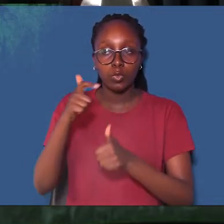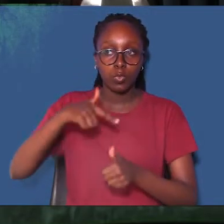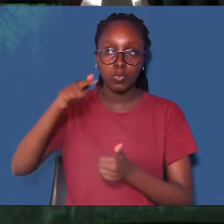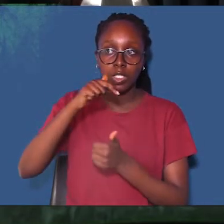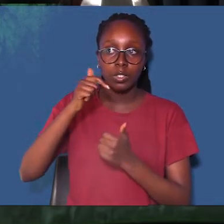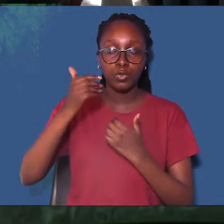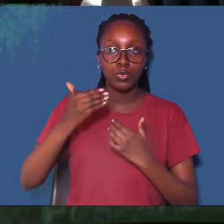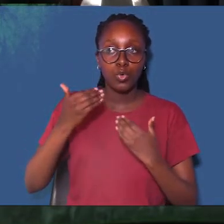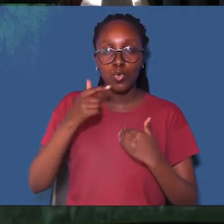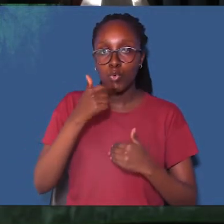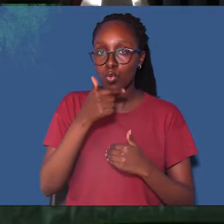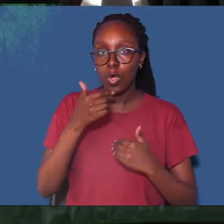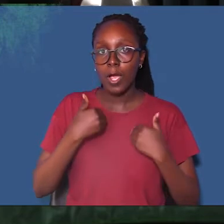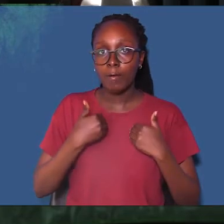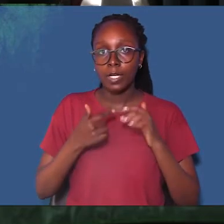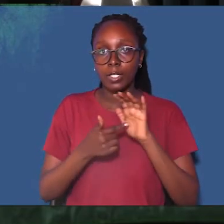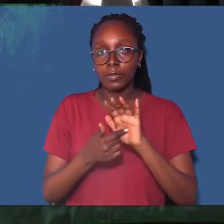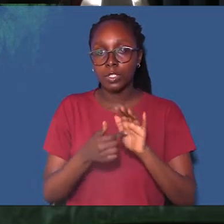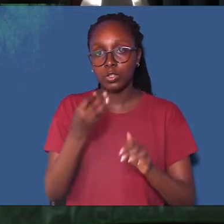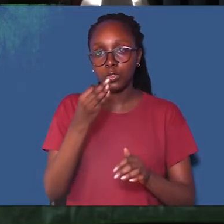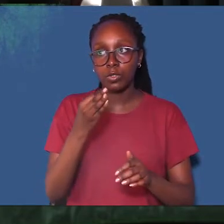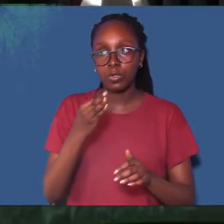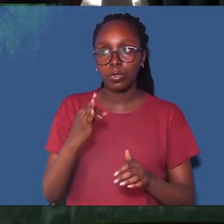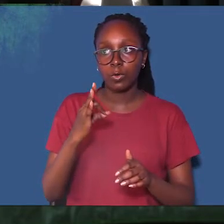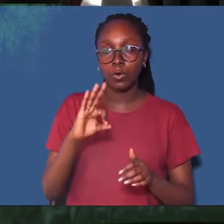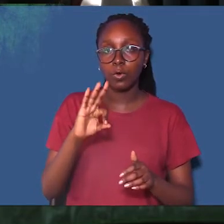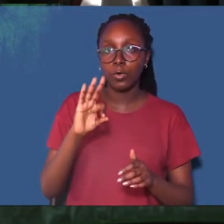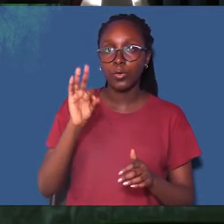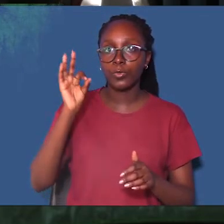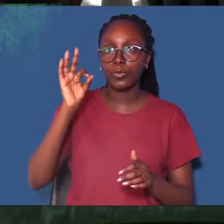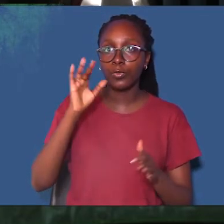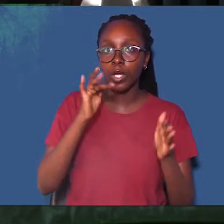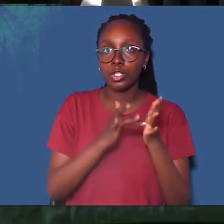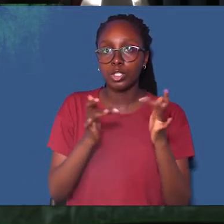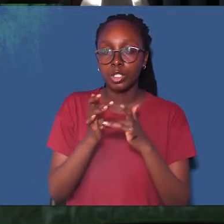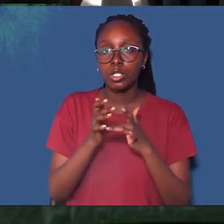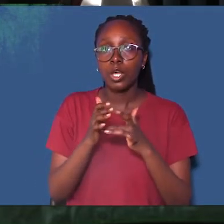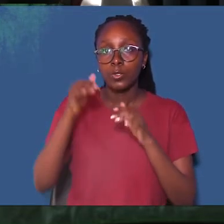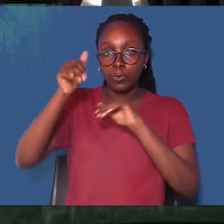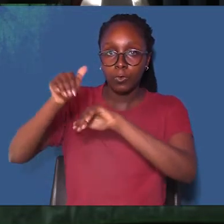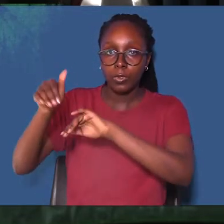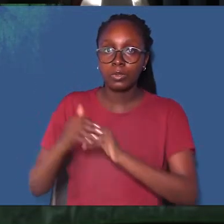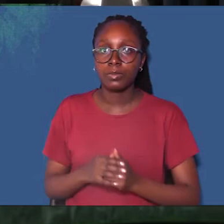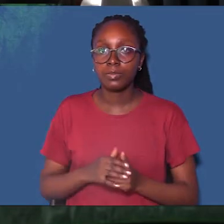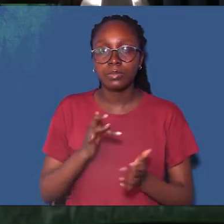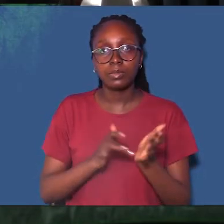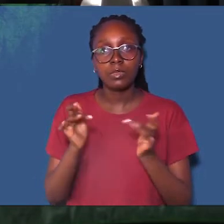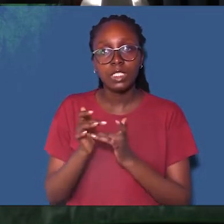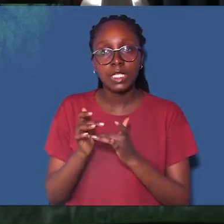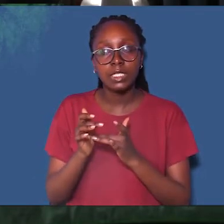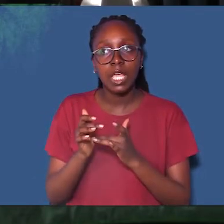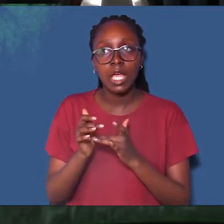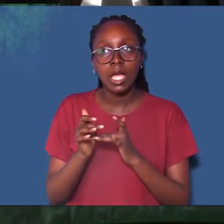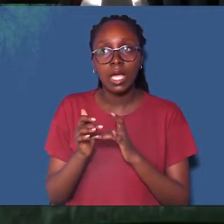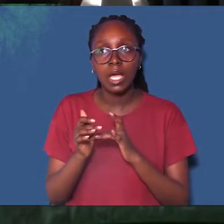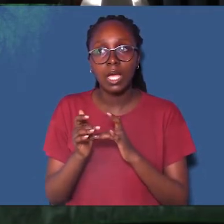is. Jesus did not invite his disciples to the journey of self-denial and suffering